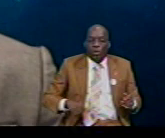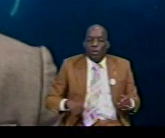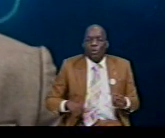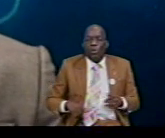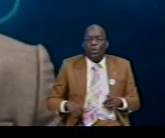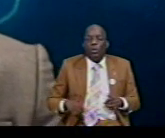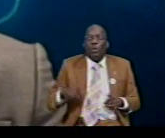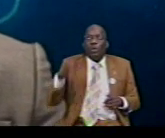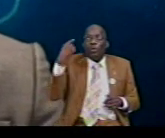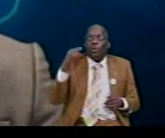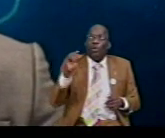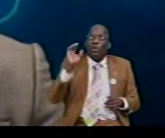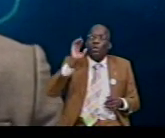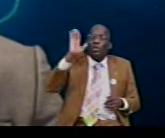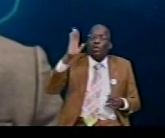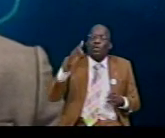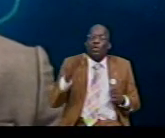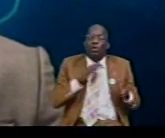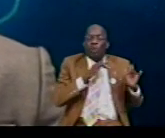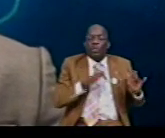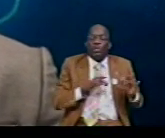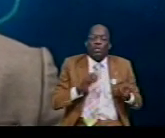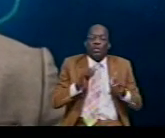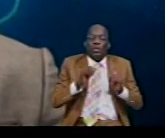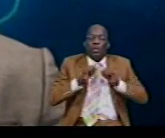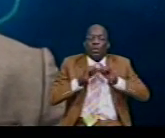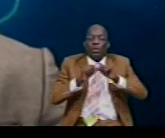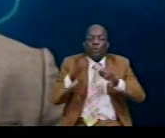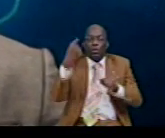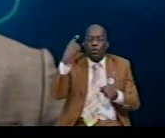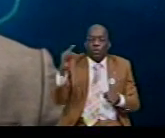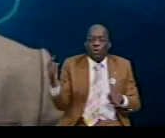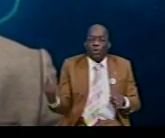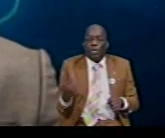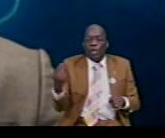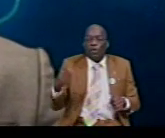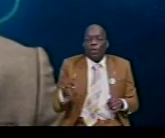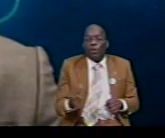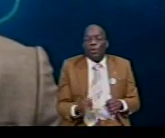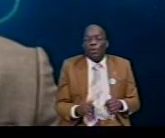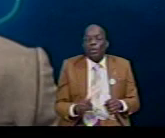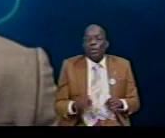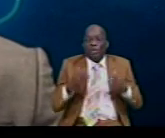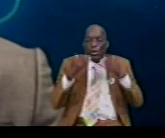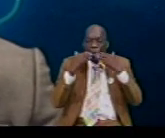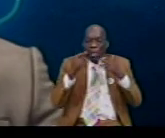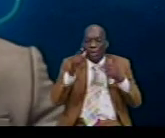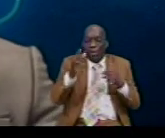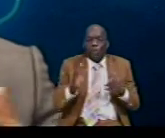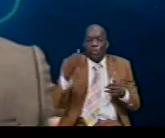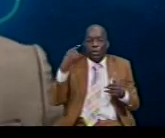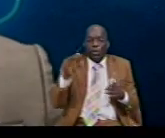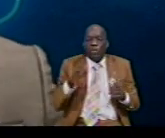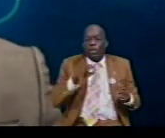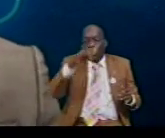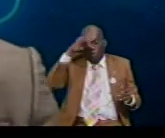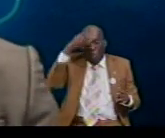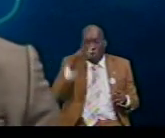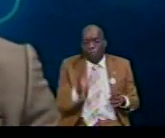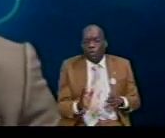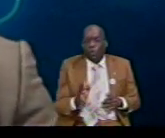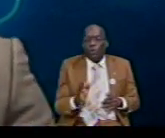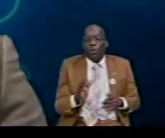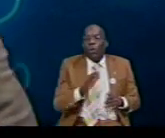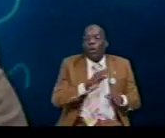endureth forever. Thank God for the man of God. Thank God for all the sections of the program we have been